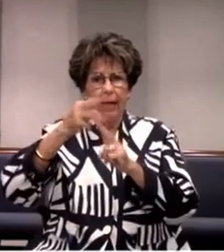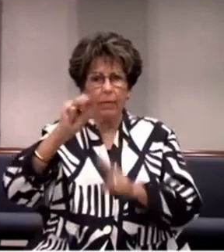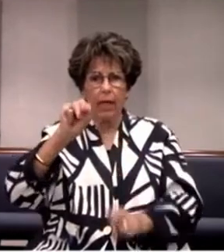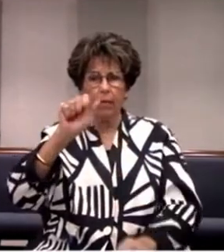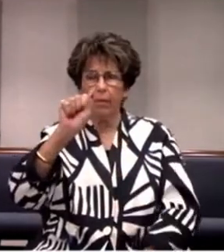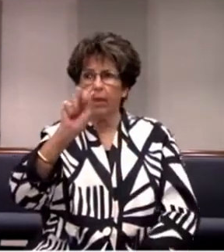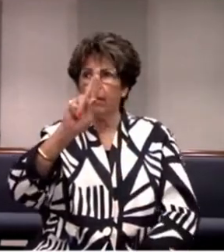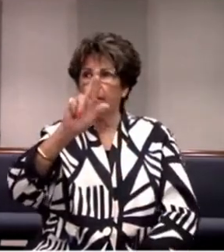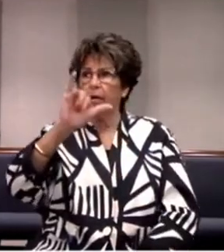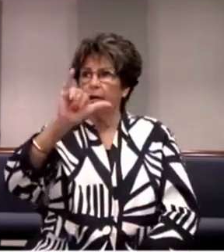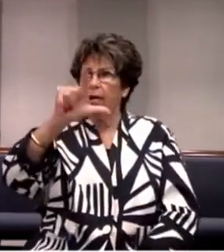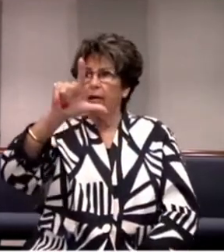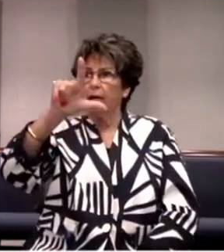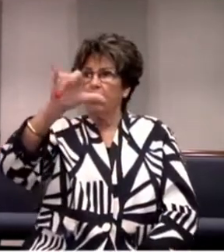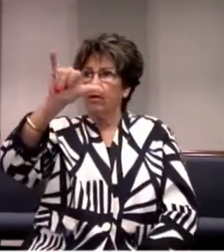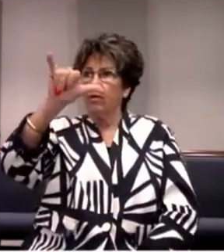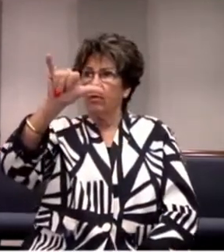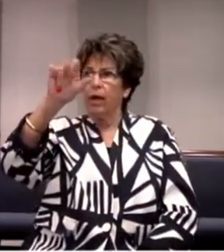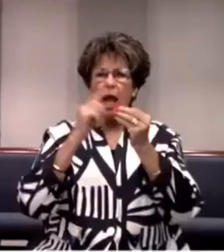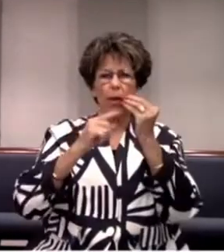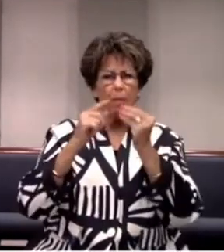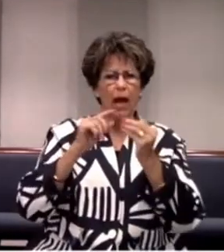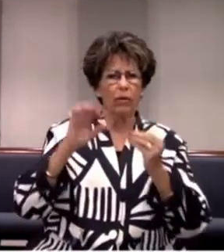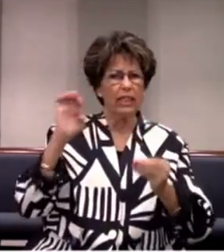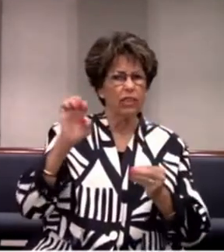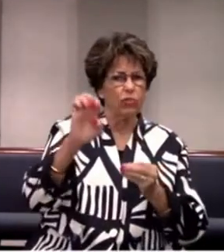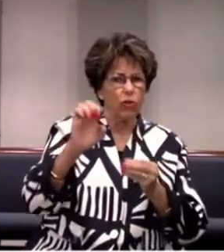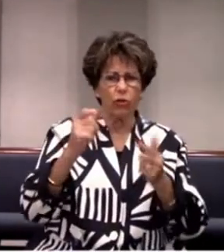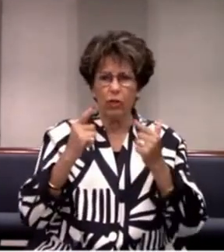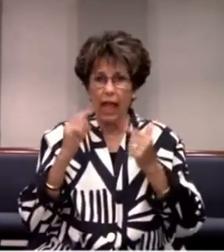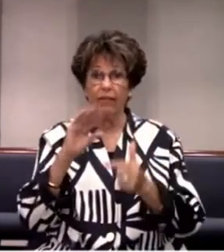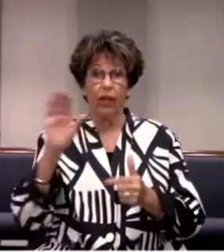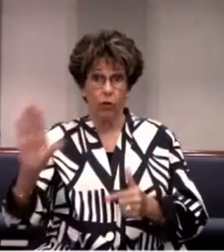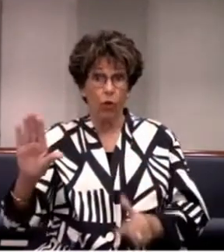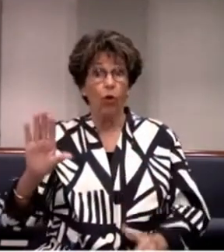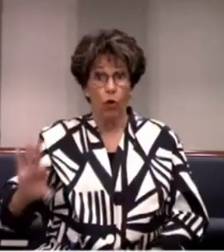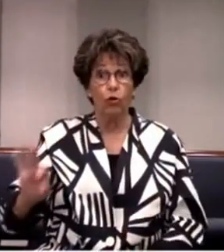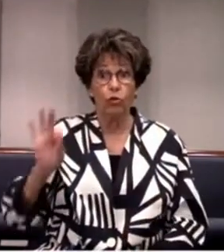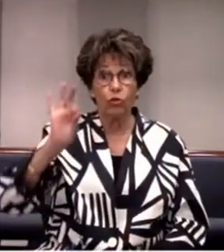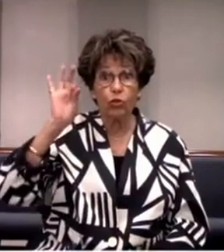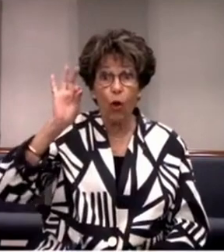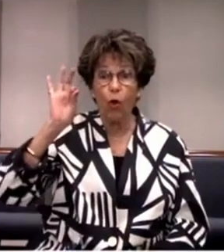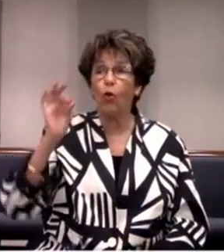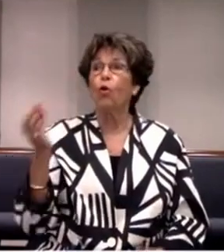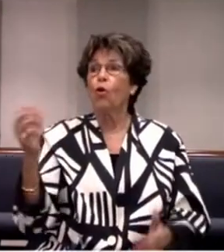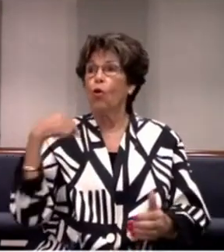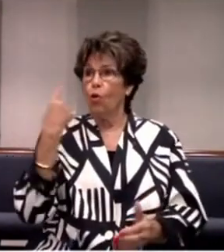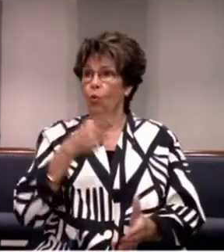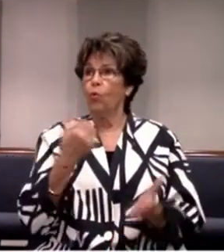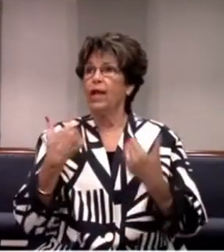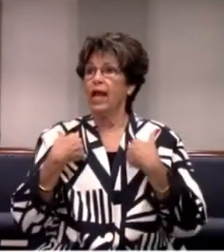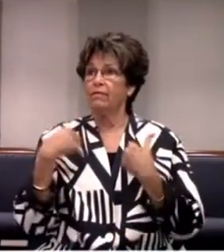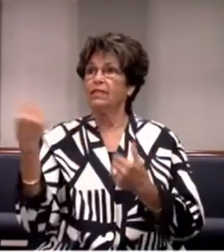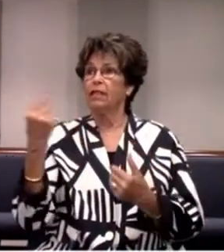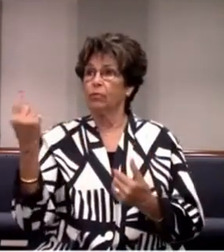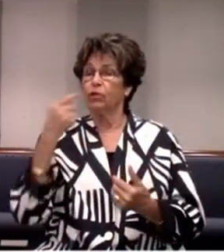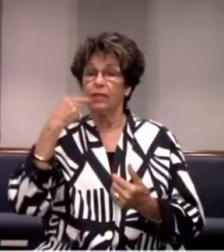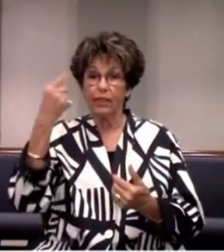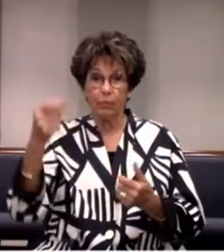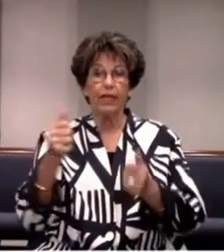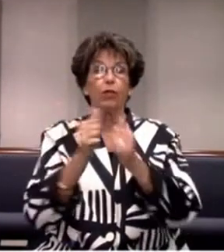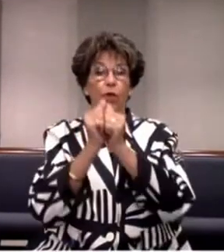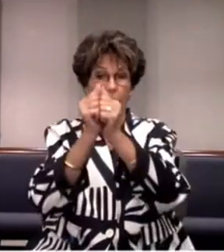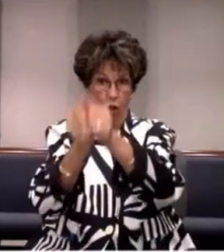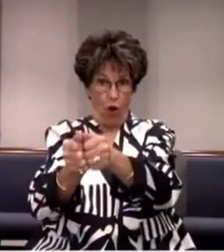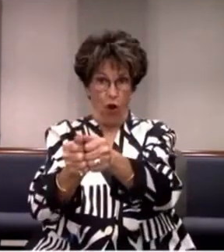attending church this Sunday, Eternal Life, and so we have someone prepared to speak with her when she comes,